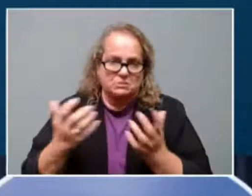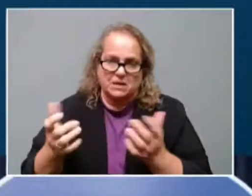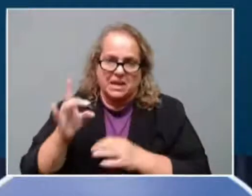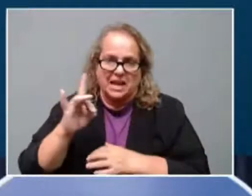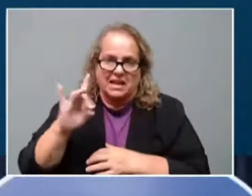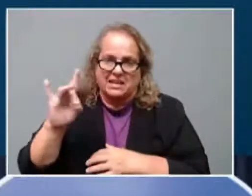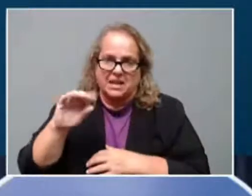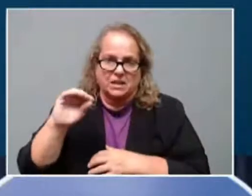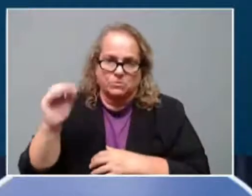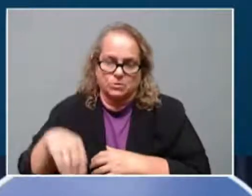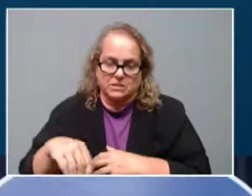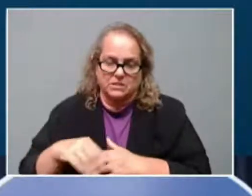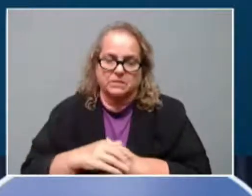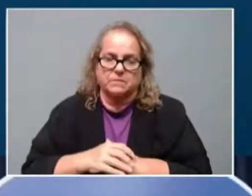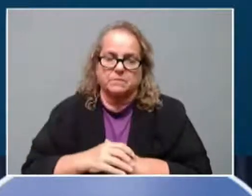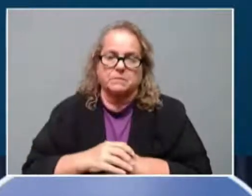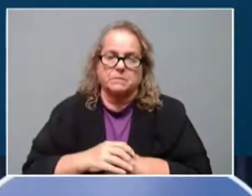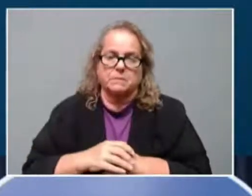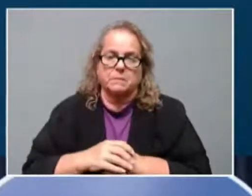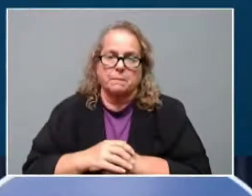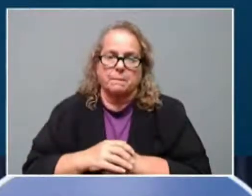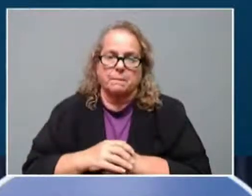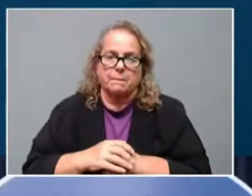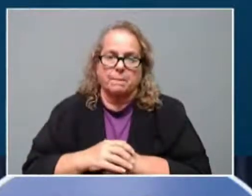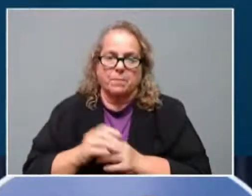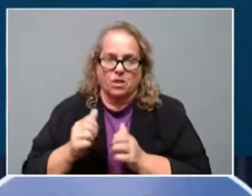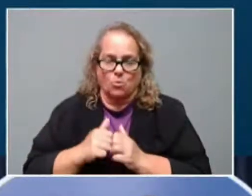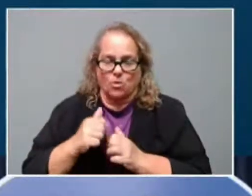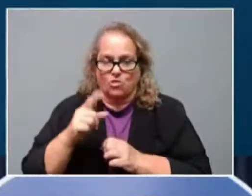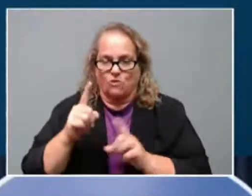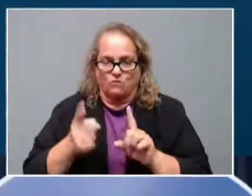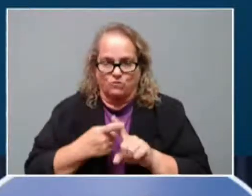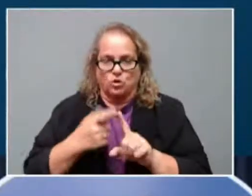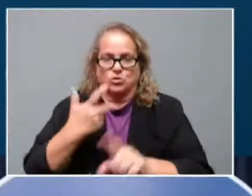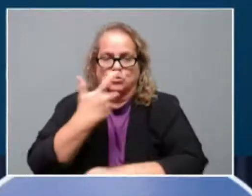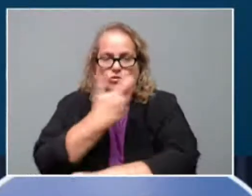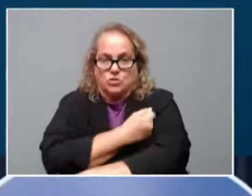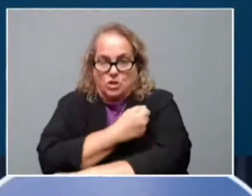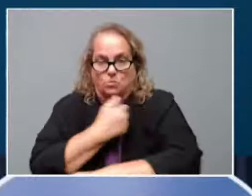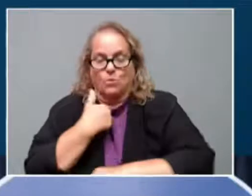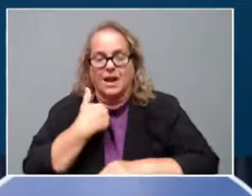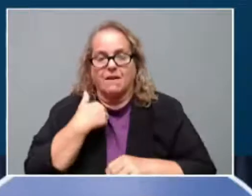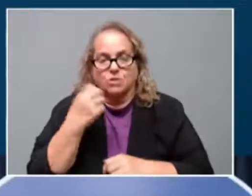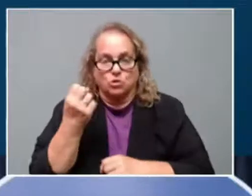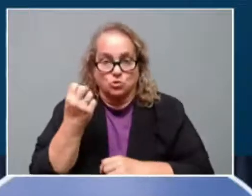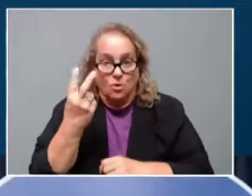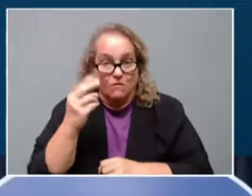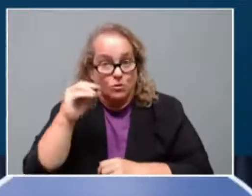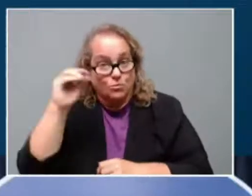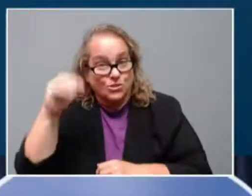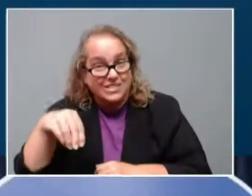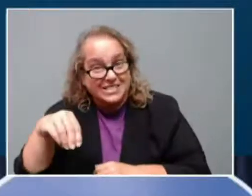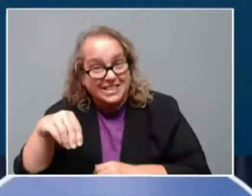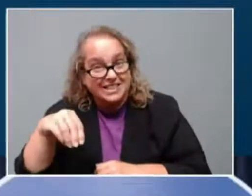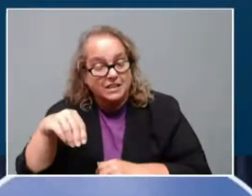88% with at least their first shot of hope. That means we got 12%, the most